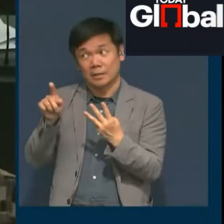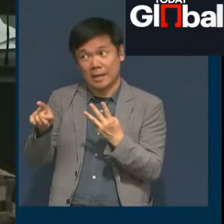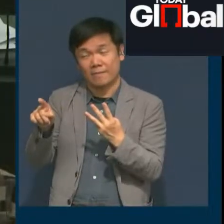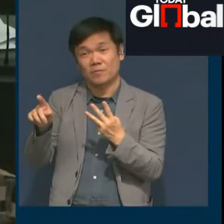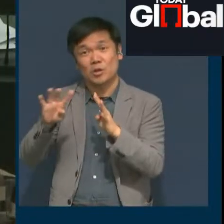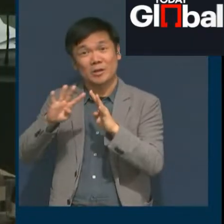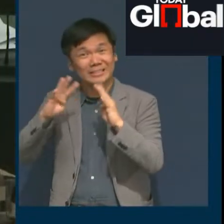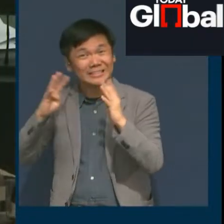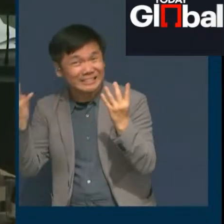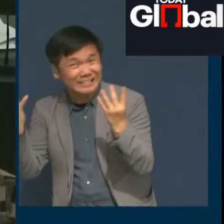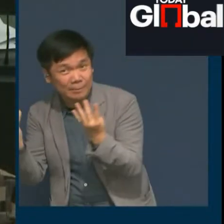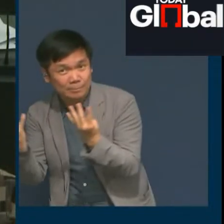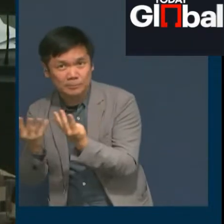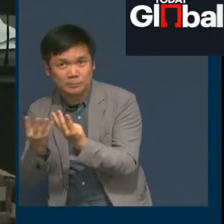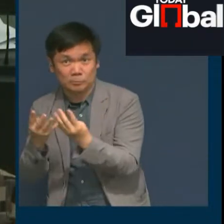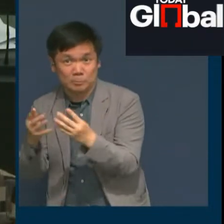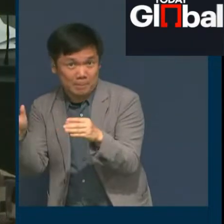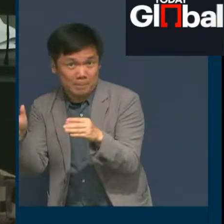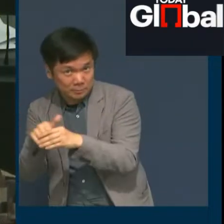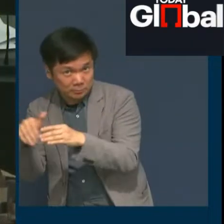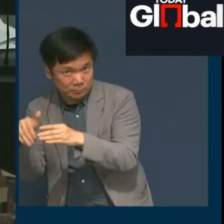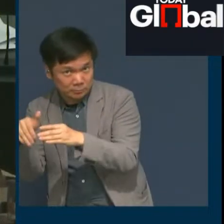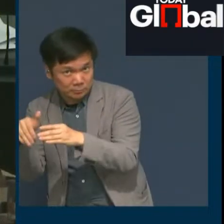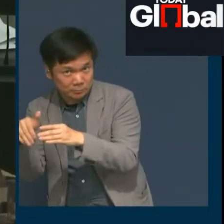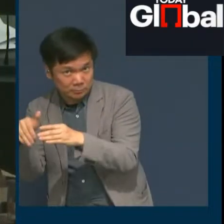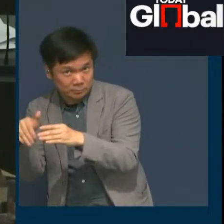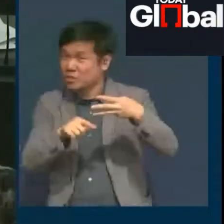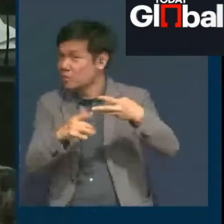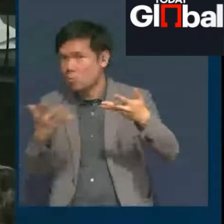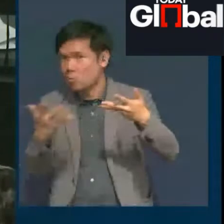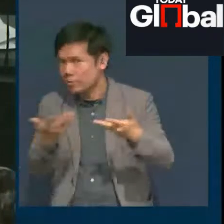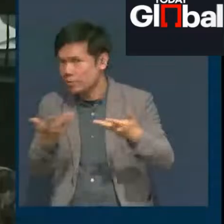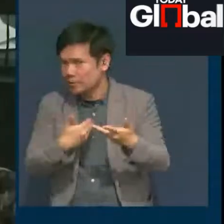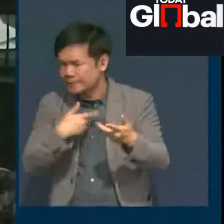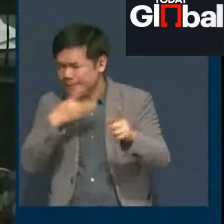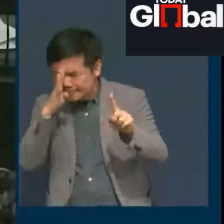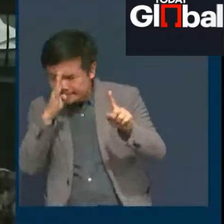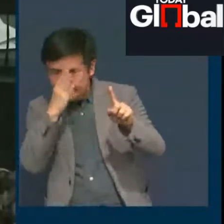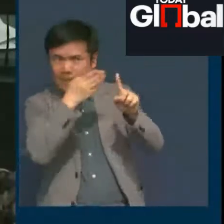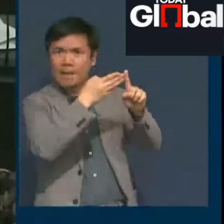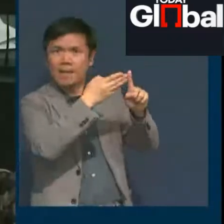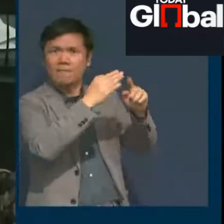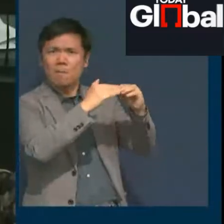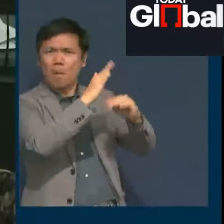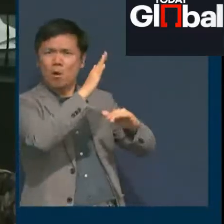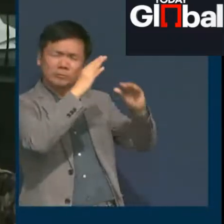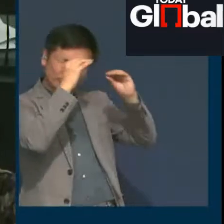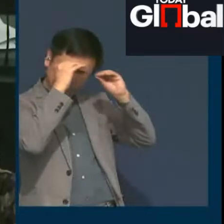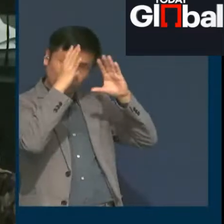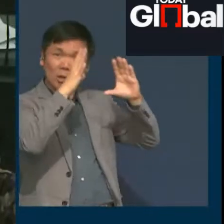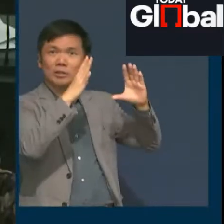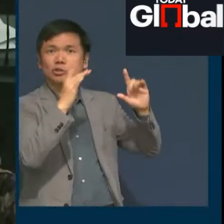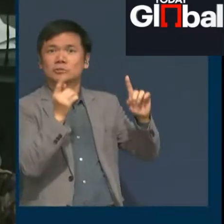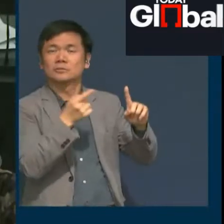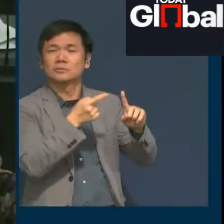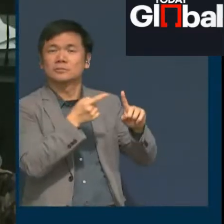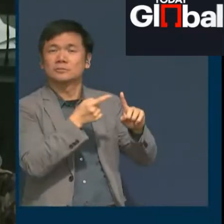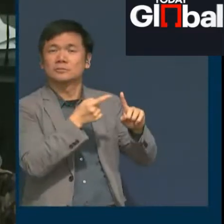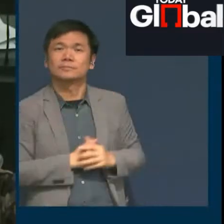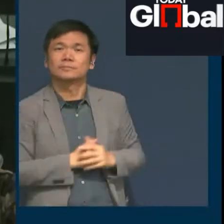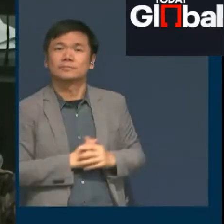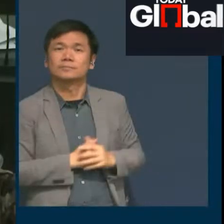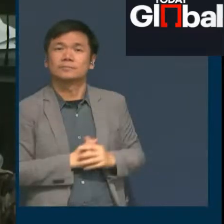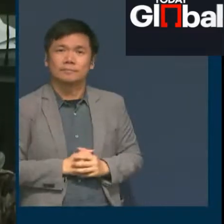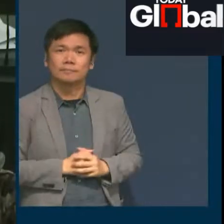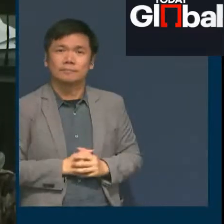to improve knowledge related or knowledge about the conventions.